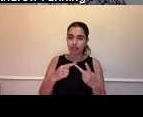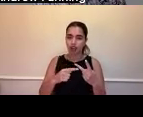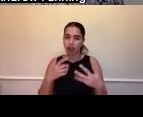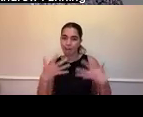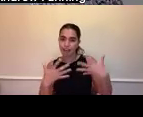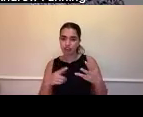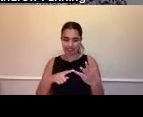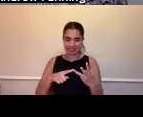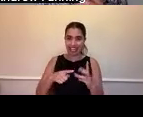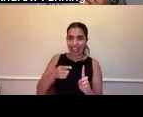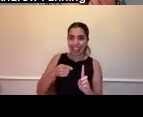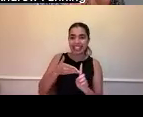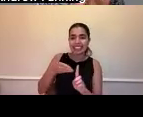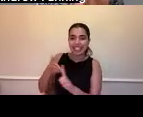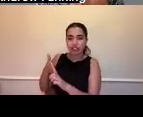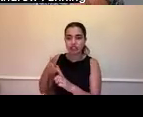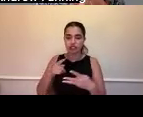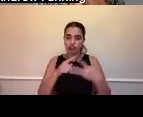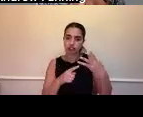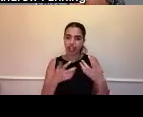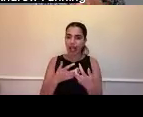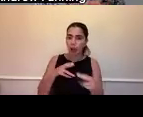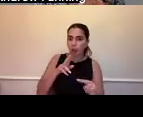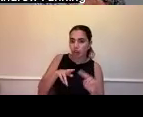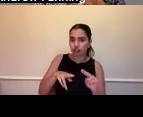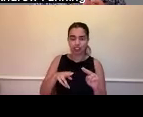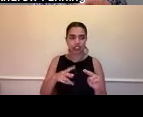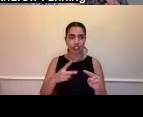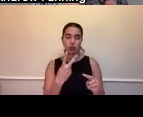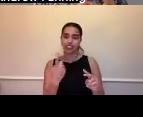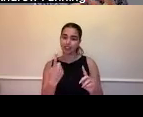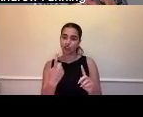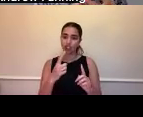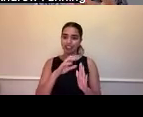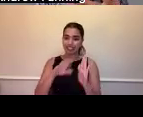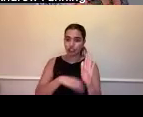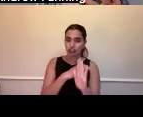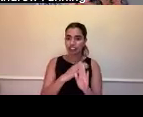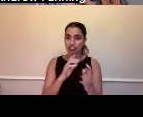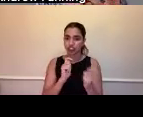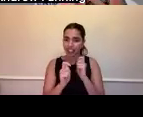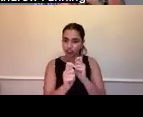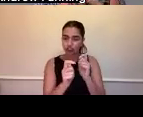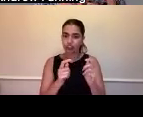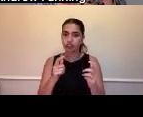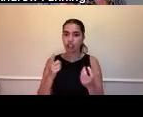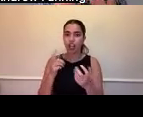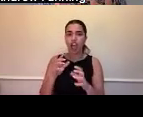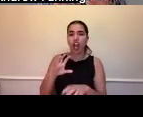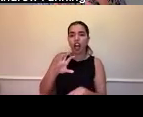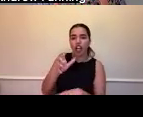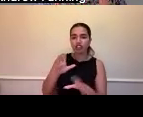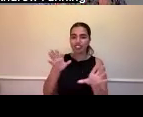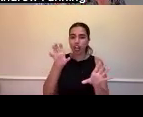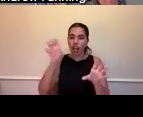indicators, in terms of monitoring 21st century changes, disaggregating into country clusters by